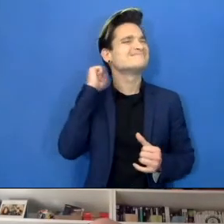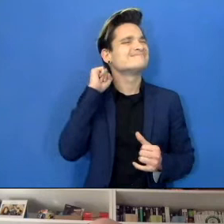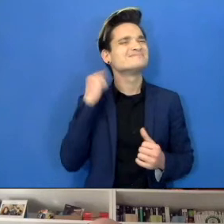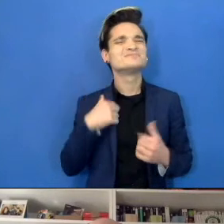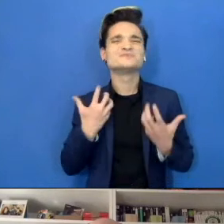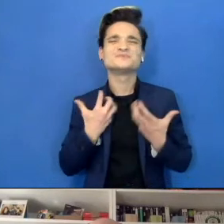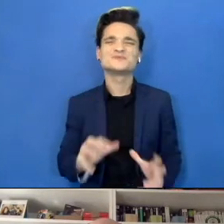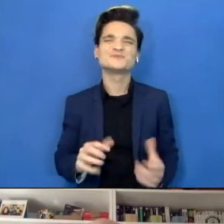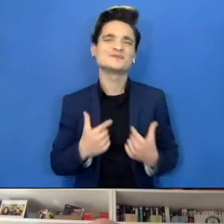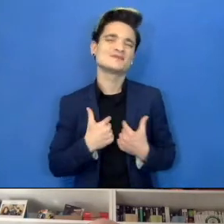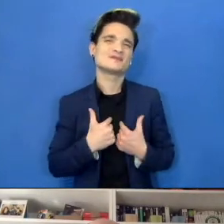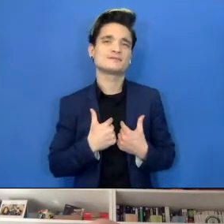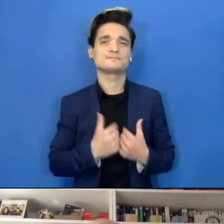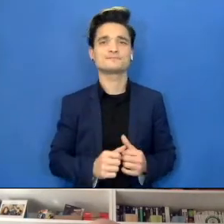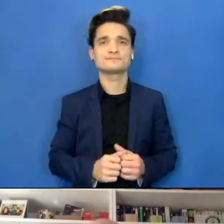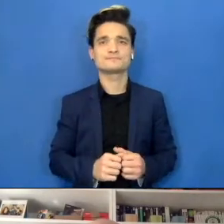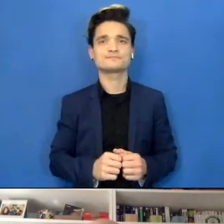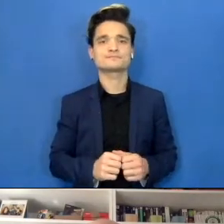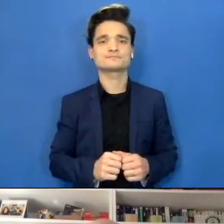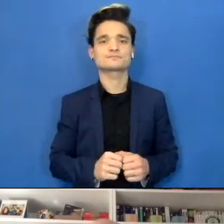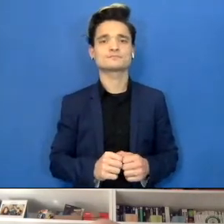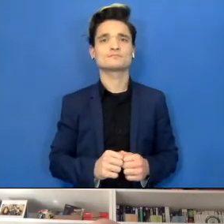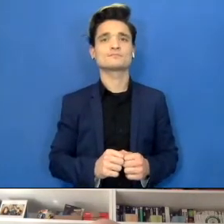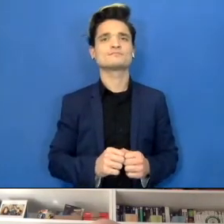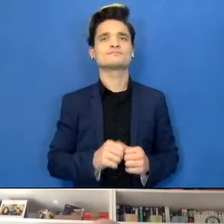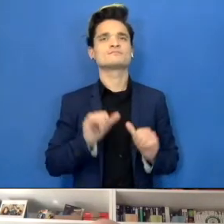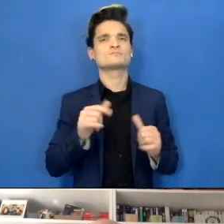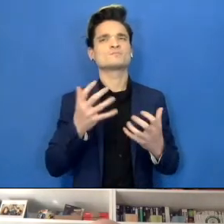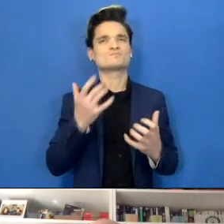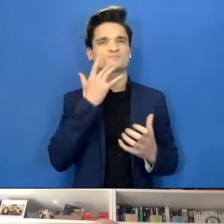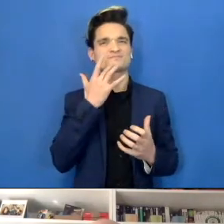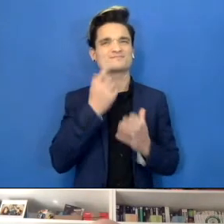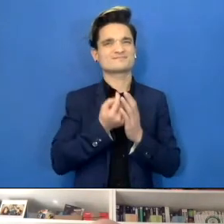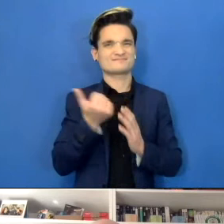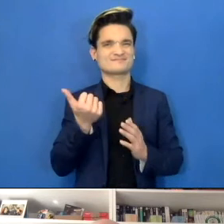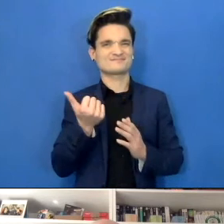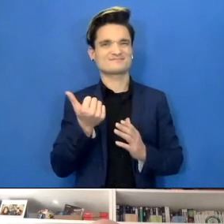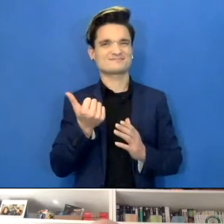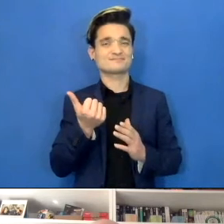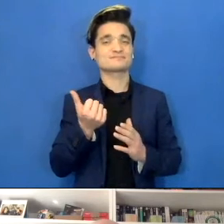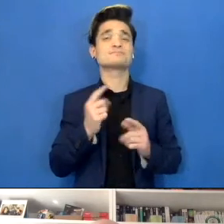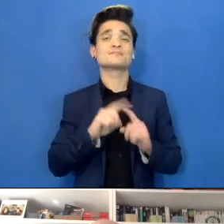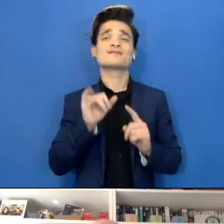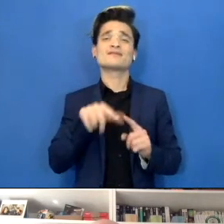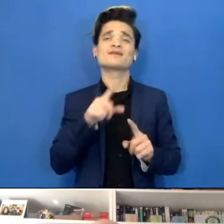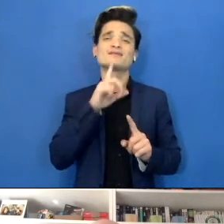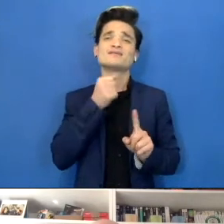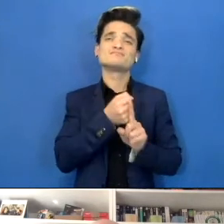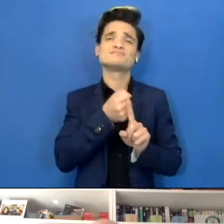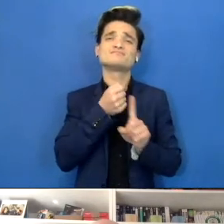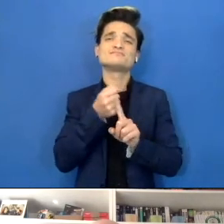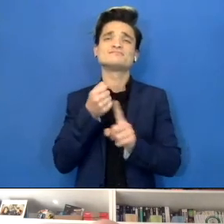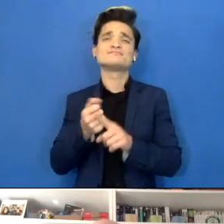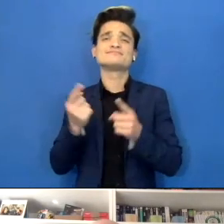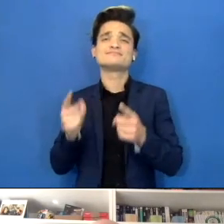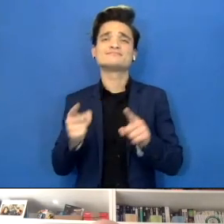sent them out of the room. And sometimes it happens. Sometimes you've got someone who wants to add an alien to the scene and maybe